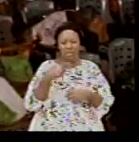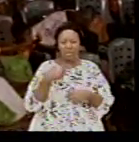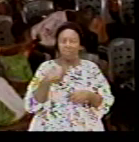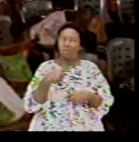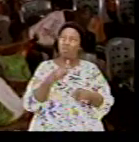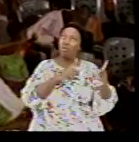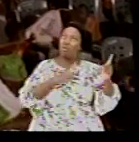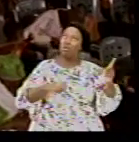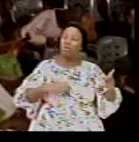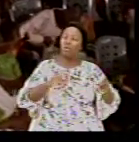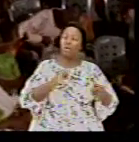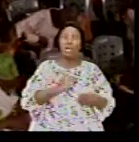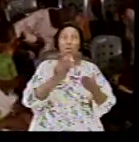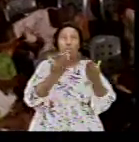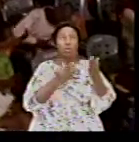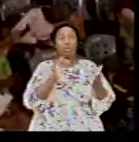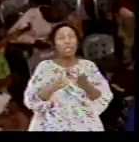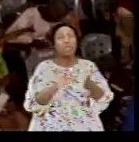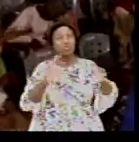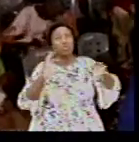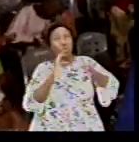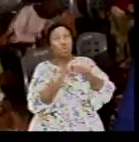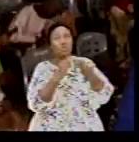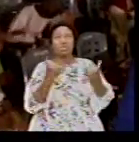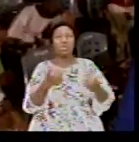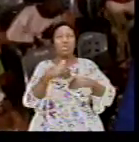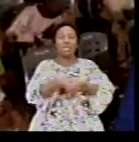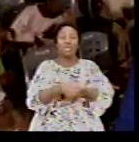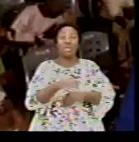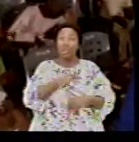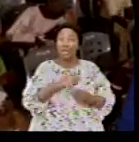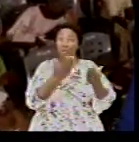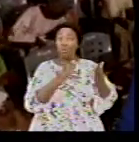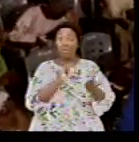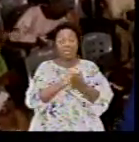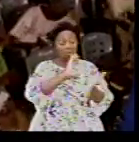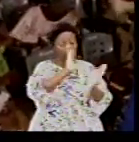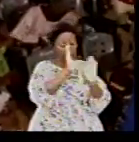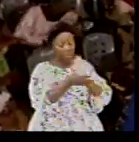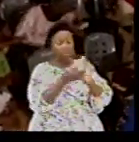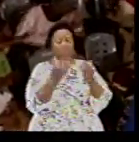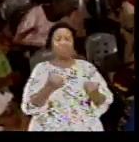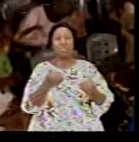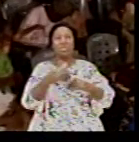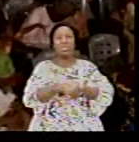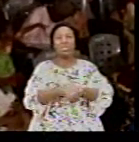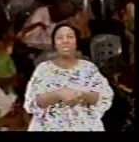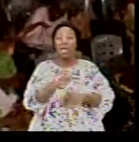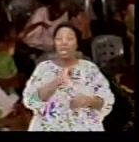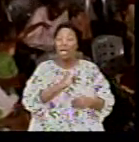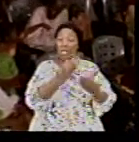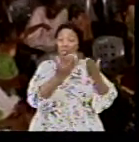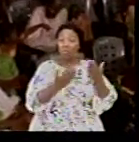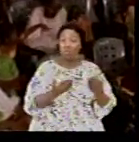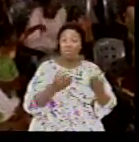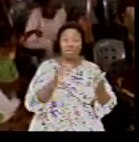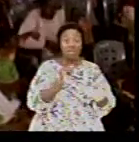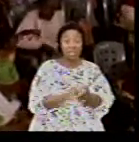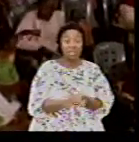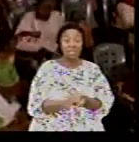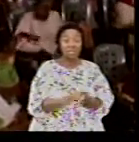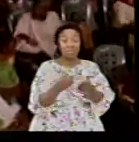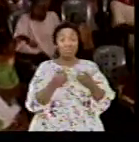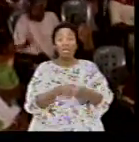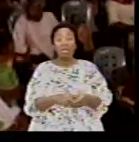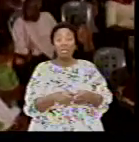connection tonight. I want that conversion tonight. I want that coming to